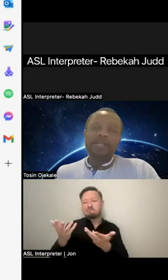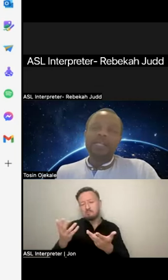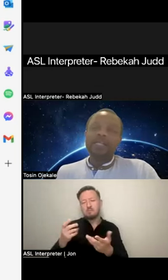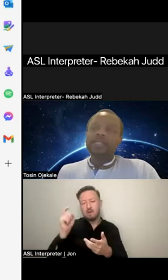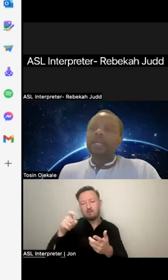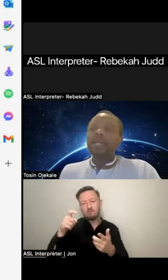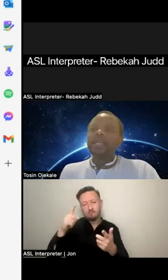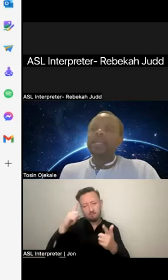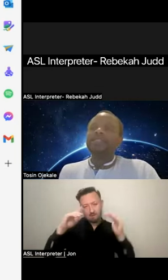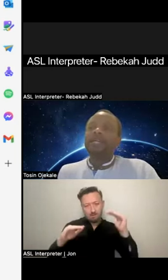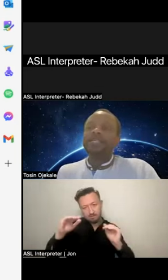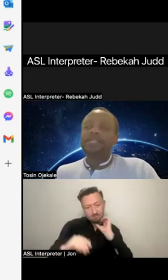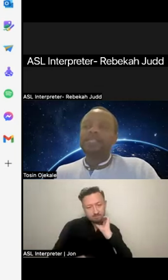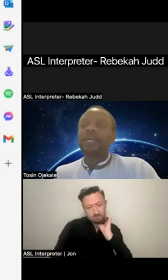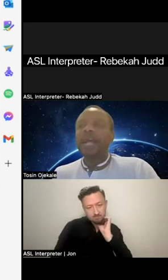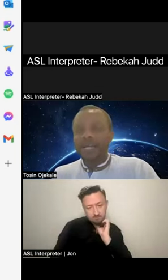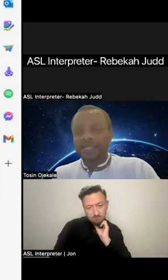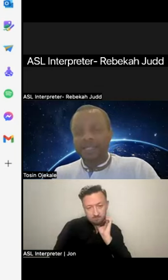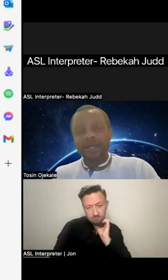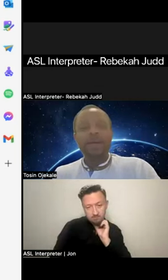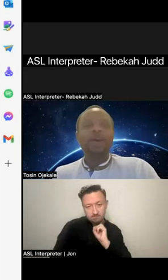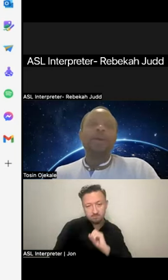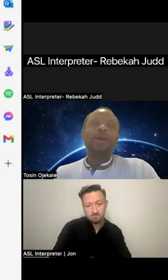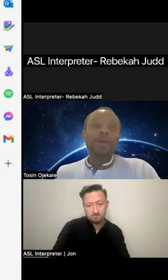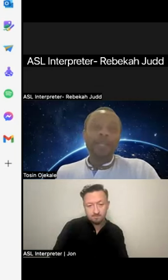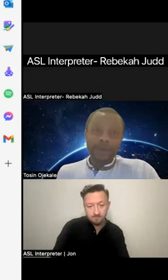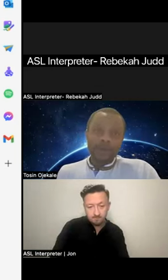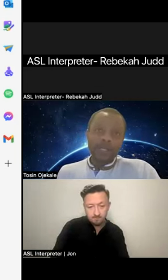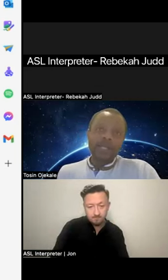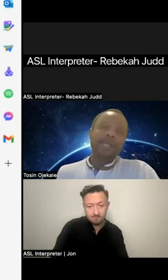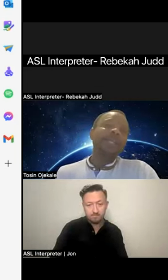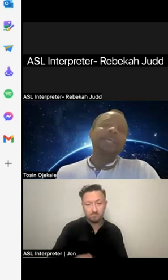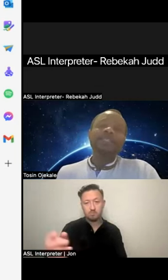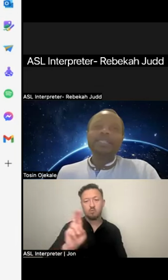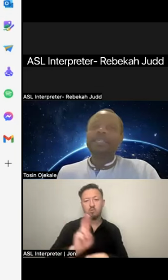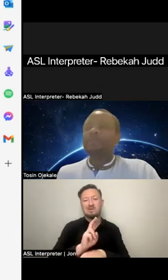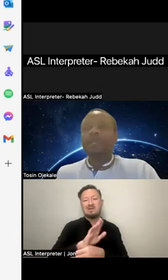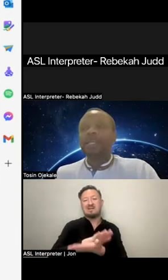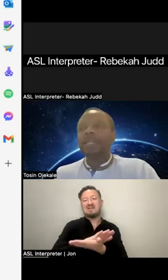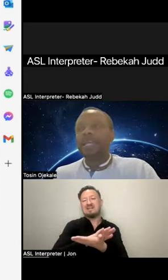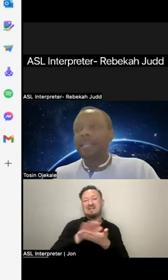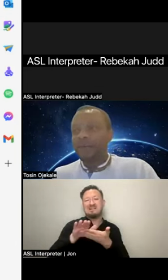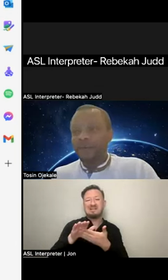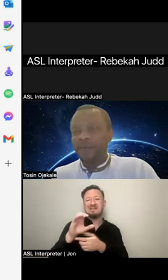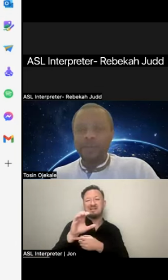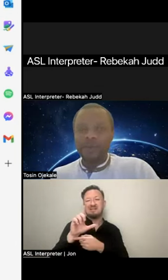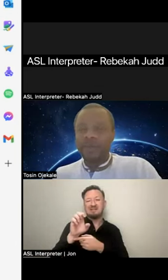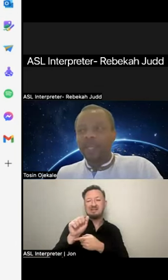says, is clean agent gas or liquid? Clean agent can be in